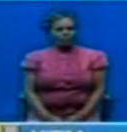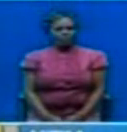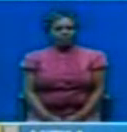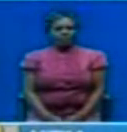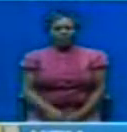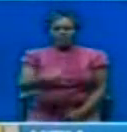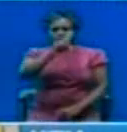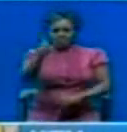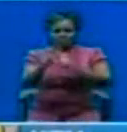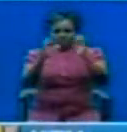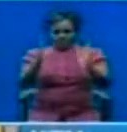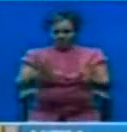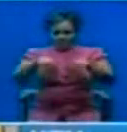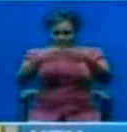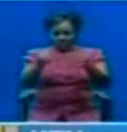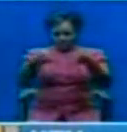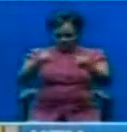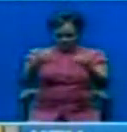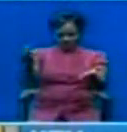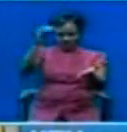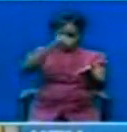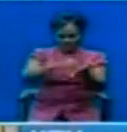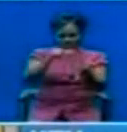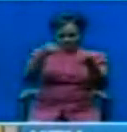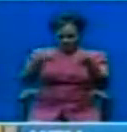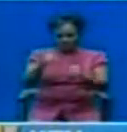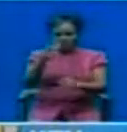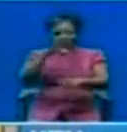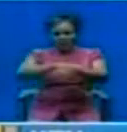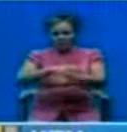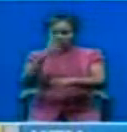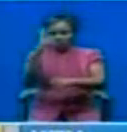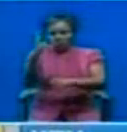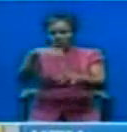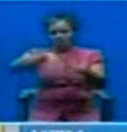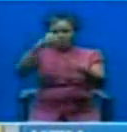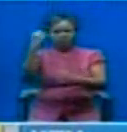The examiners give her a second attempt, and in this try, she gets 2 out of 3.